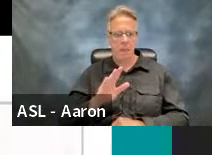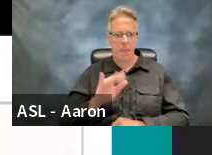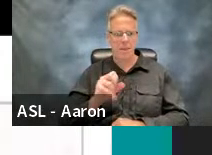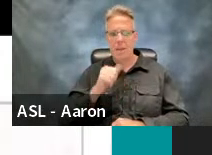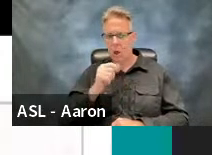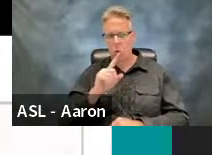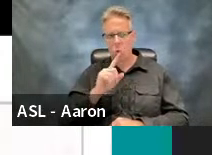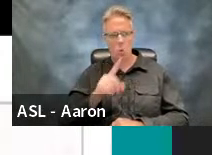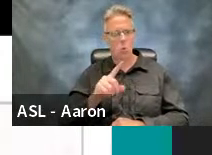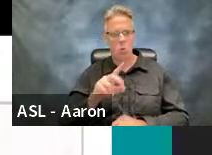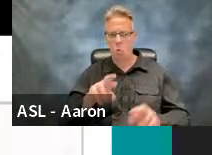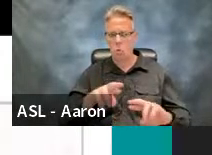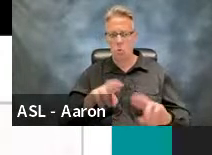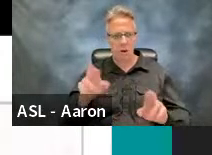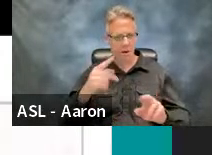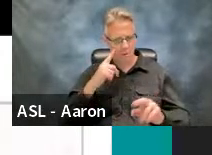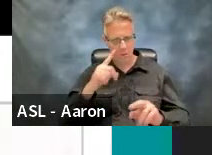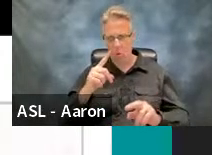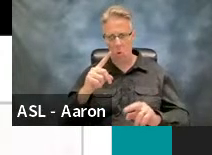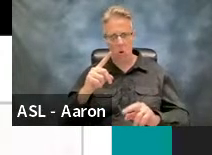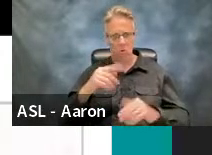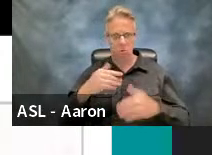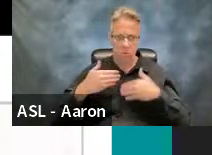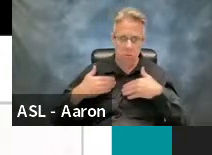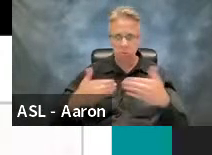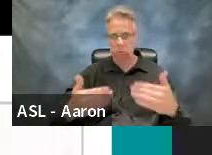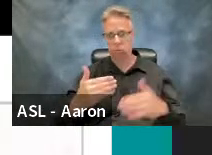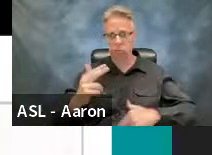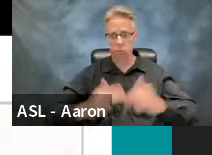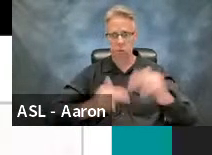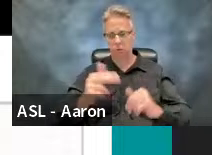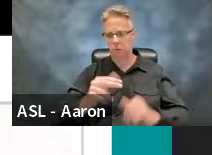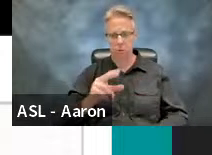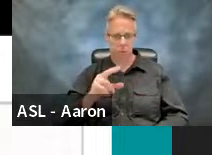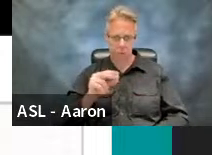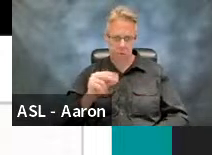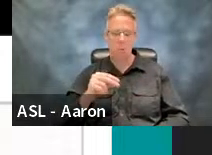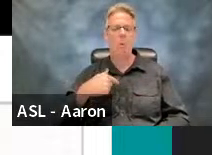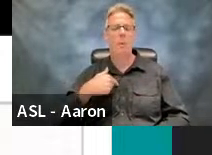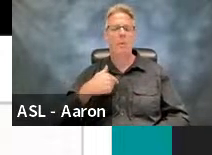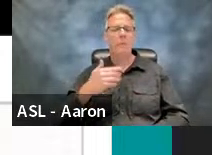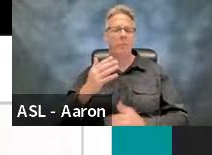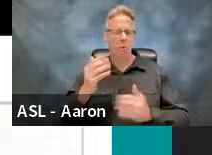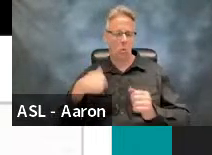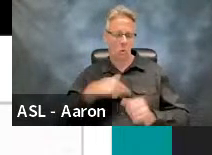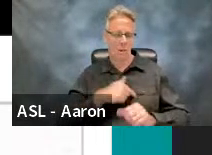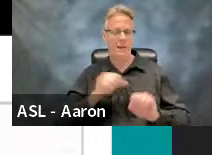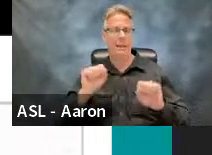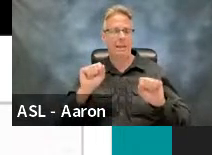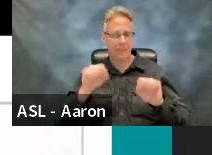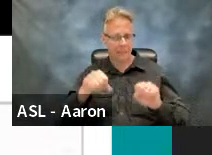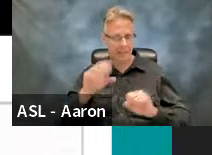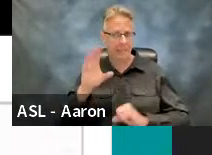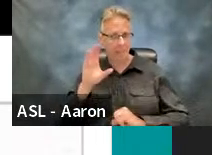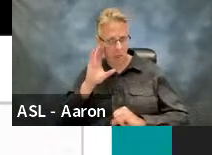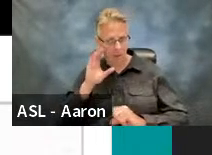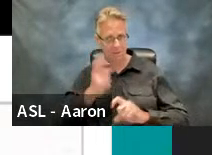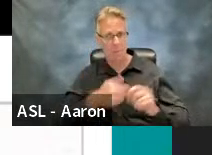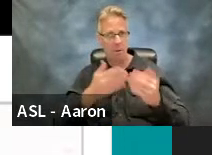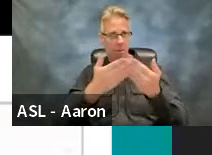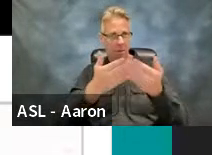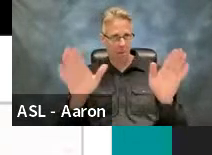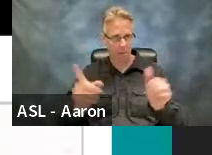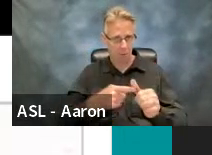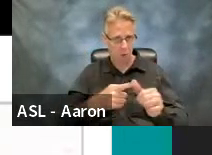ready for construction or anything close to that. We do have the opportunity to hear from the public